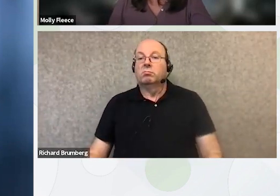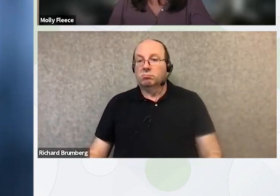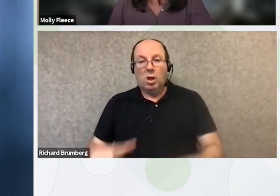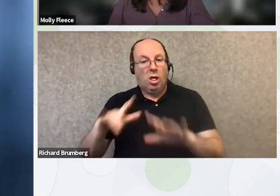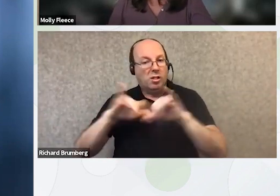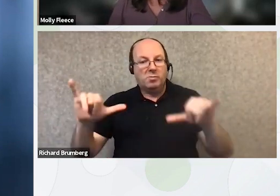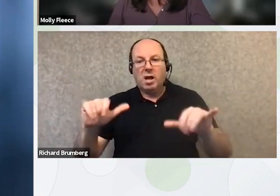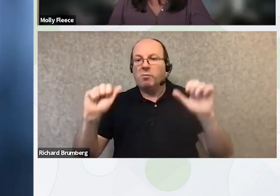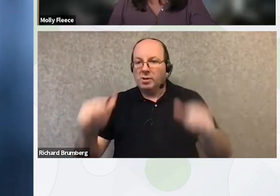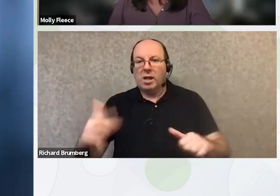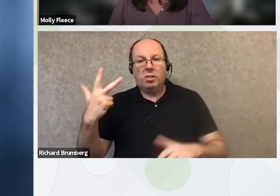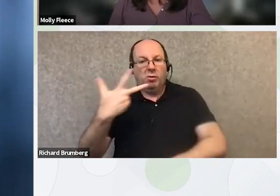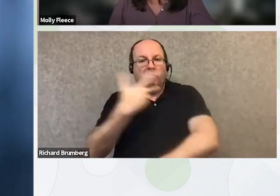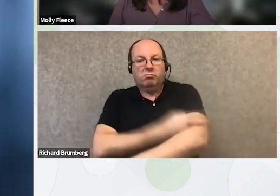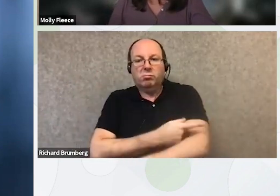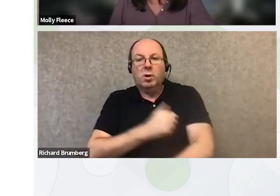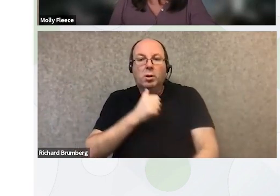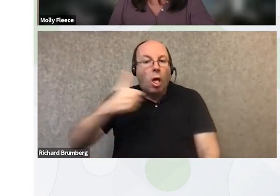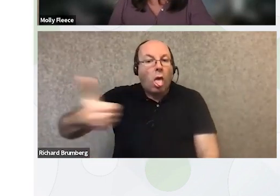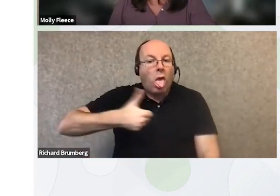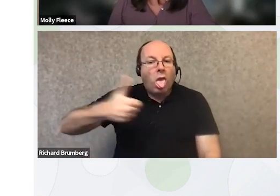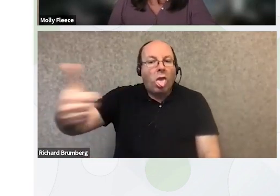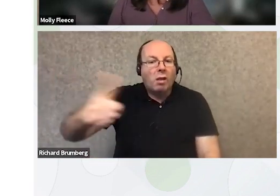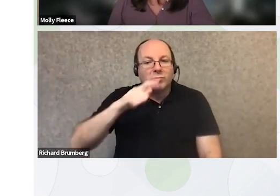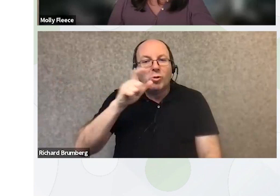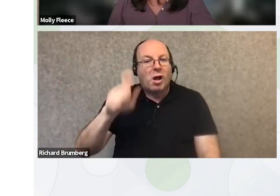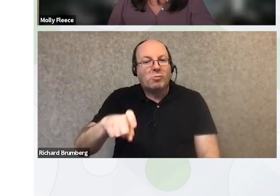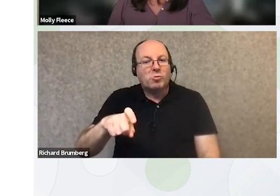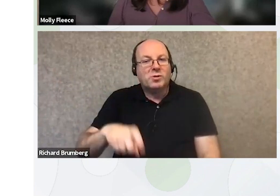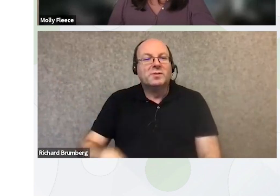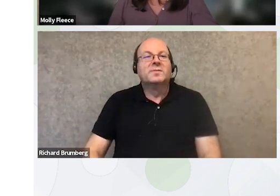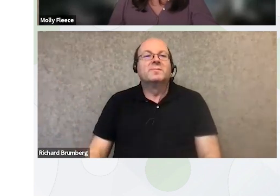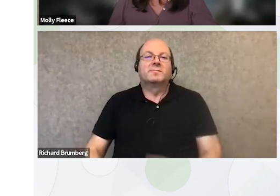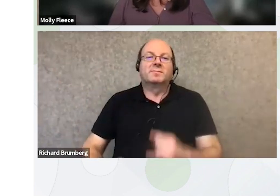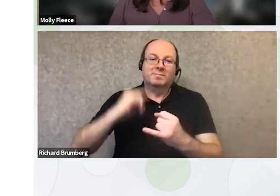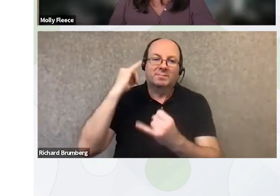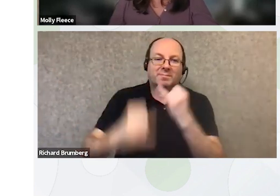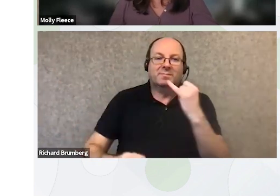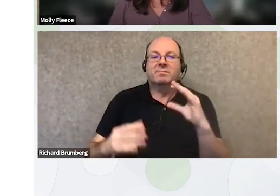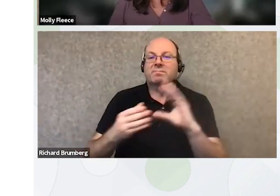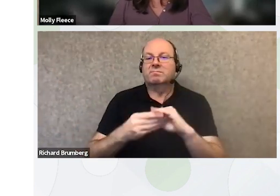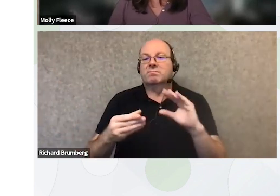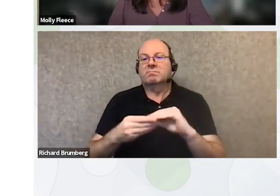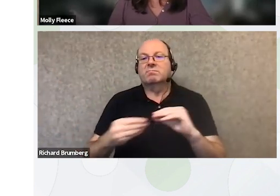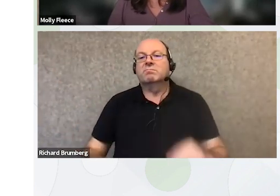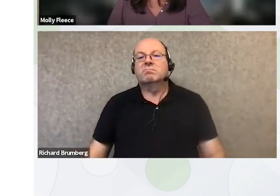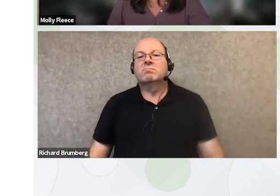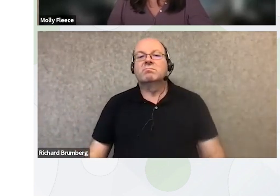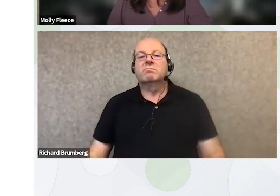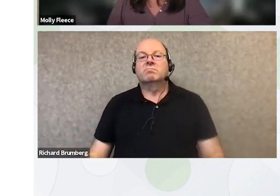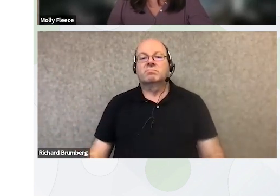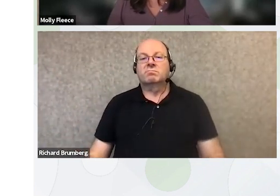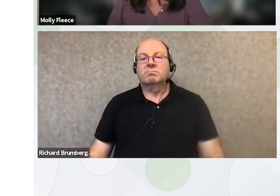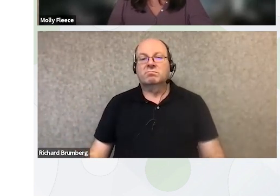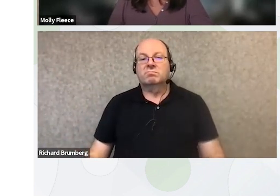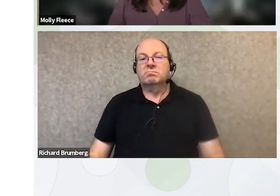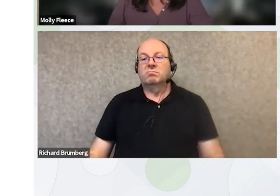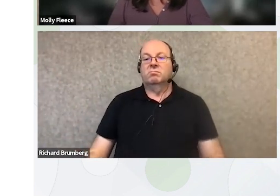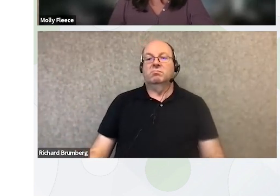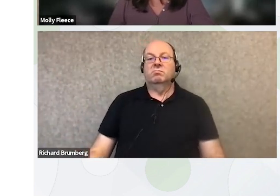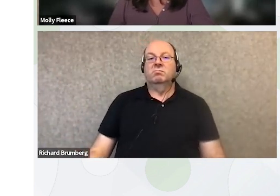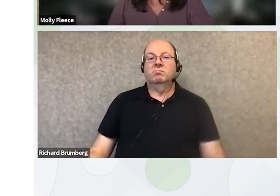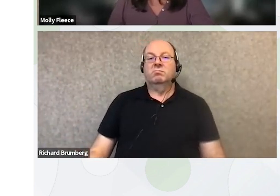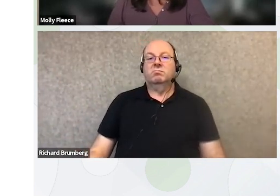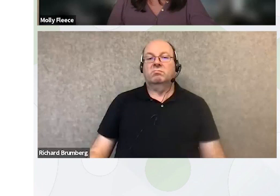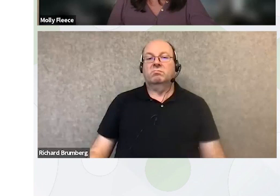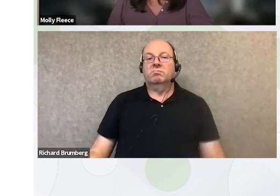time. So save yourself an extra trip. And lastly, I'll spend just a few minutes talking about management strategies for containing outbreaks of these